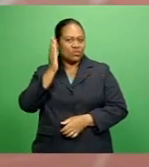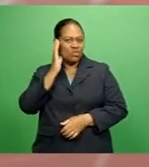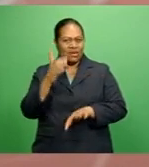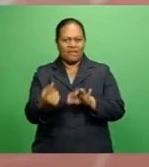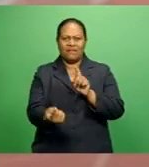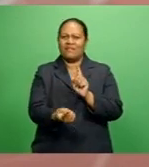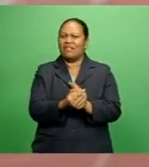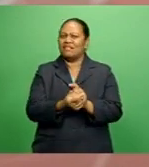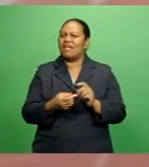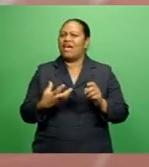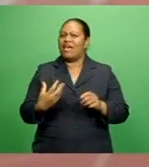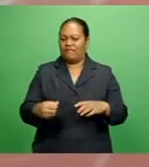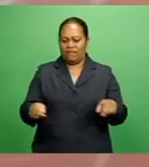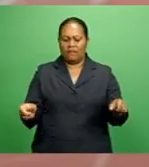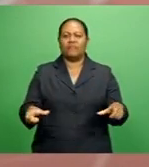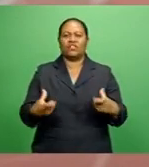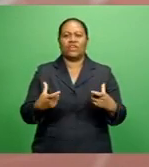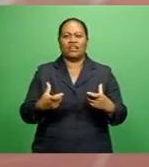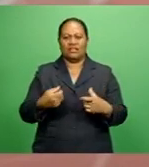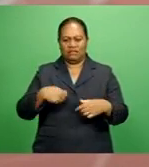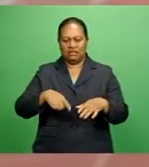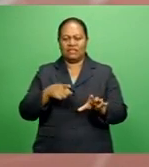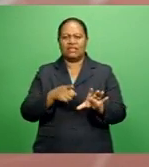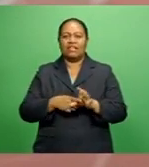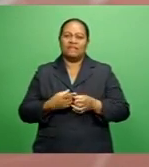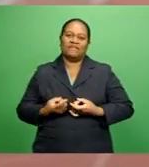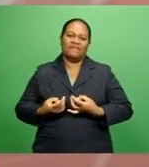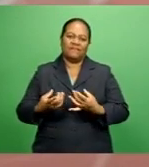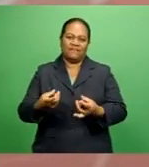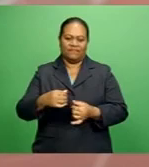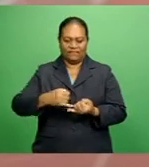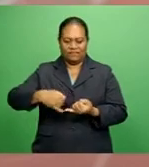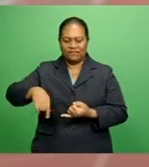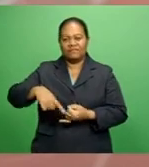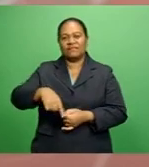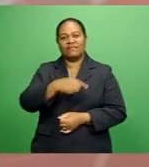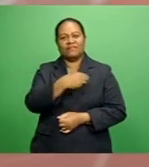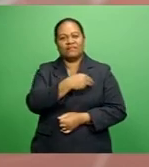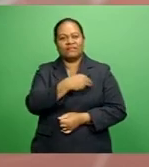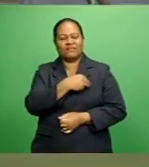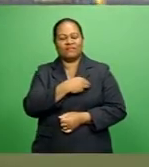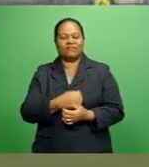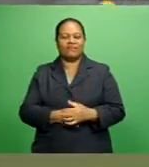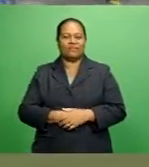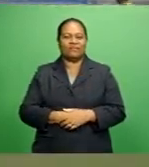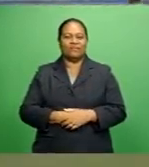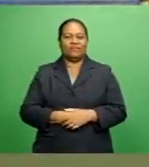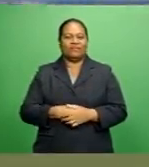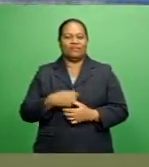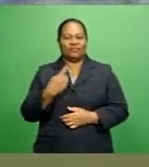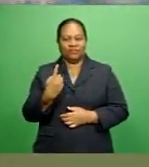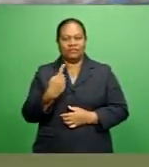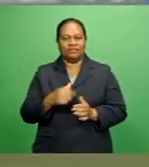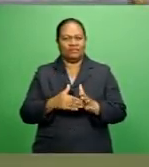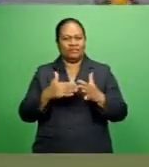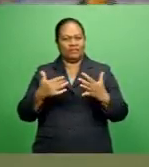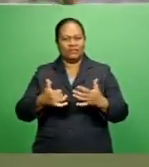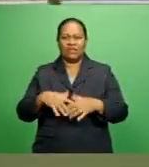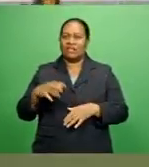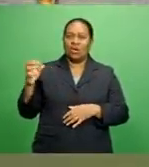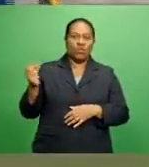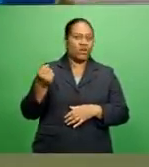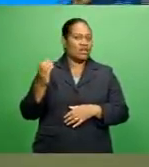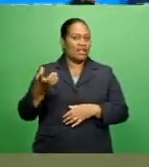faced with some major challenges this year as it prepares for its Suva Zone 1 title defense. The defending champions are now looking